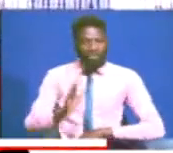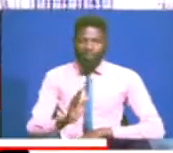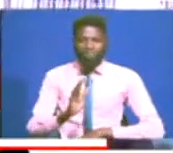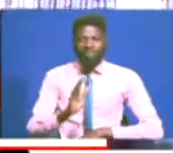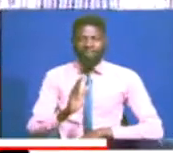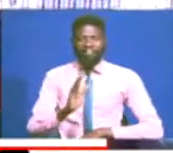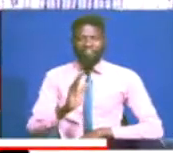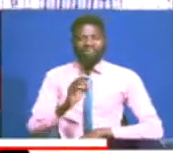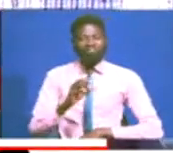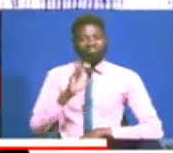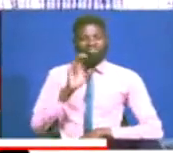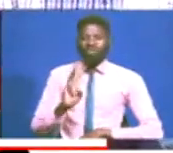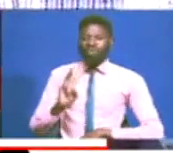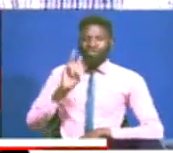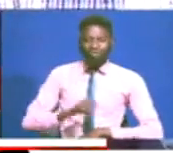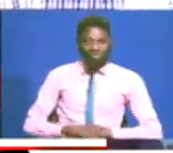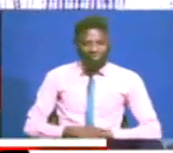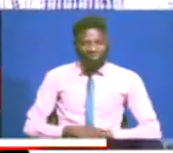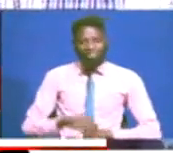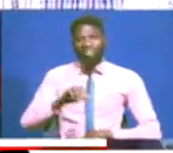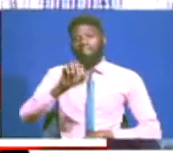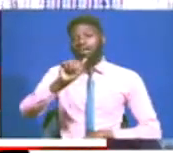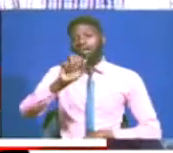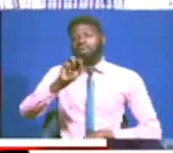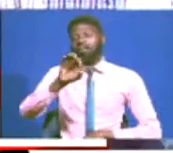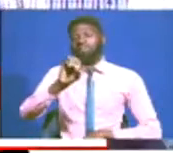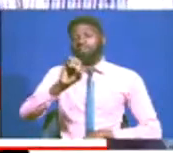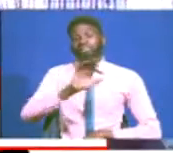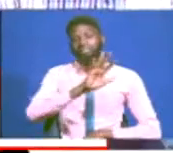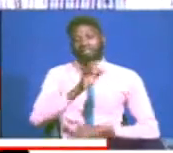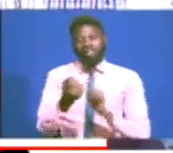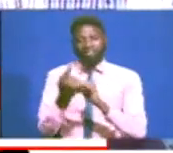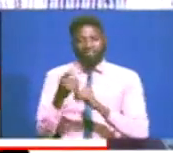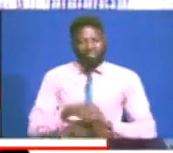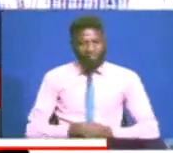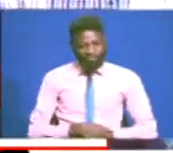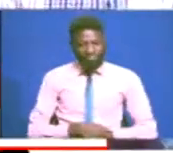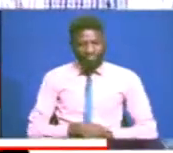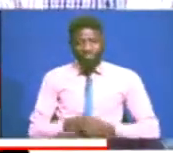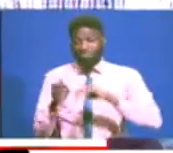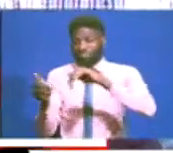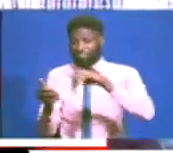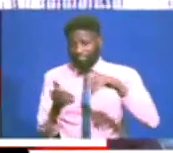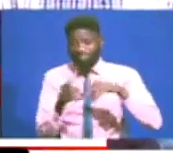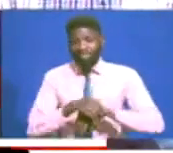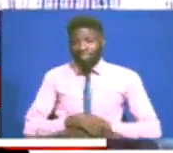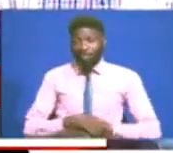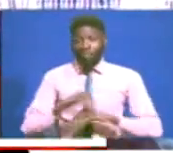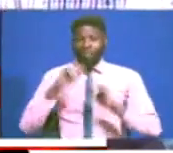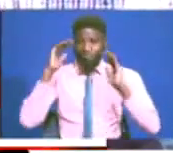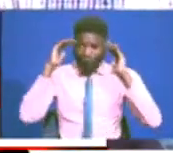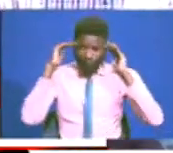5:11. Three, in line with our quest for electoral justice and social